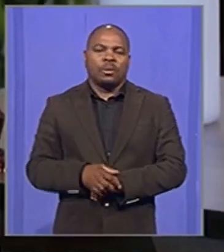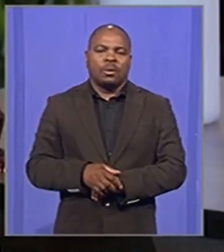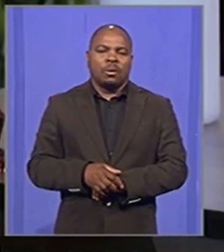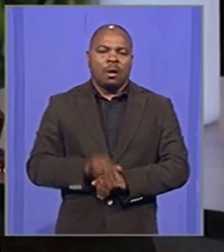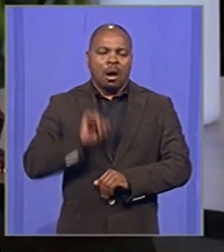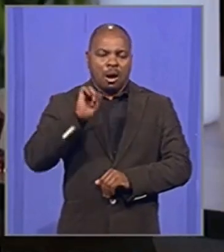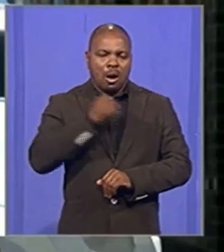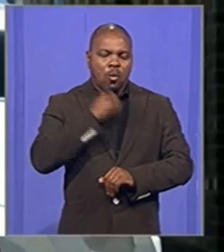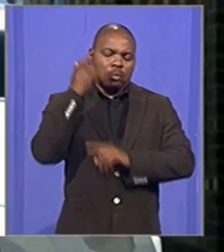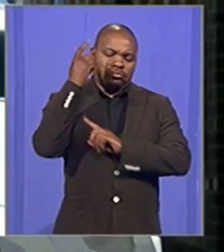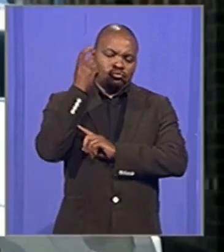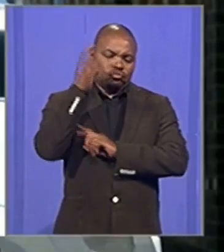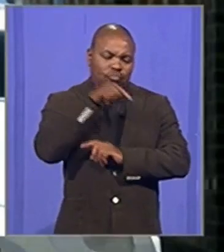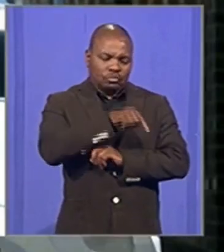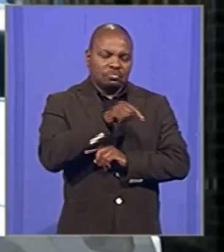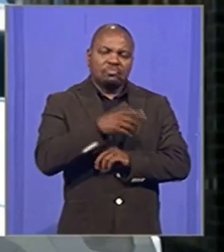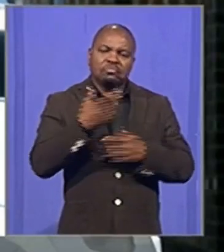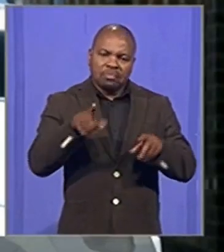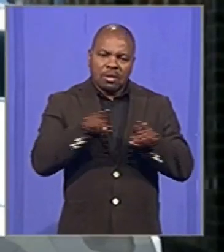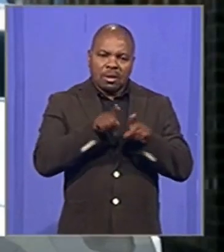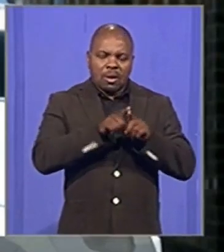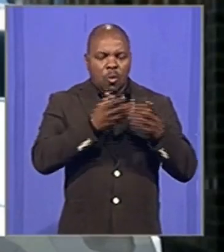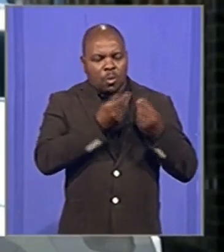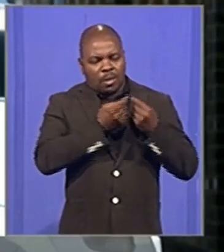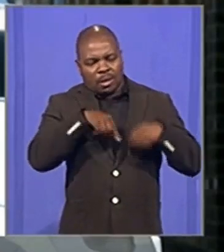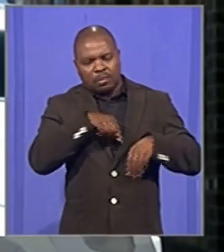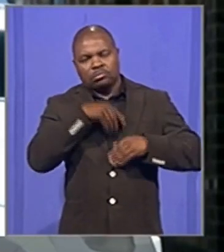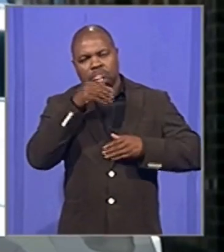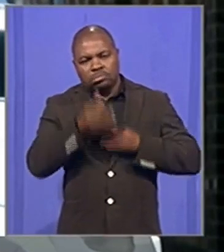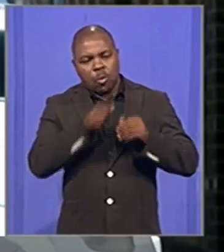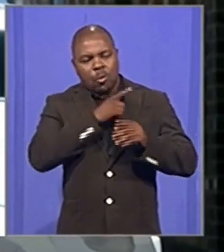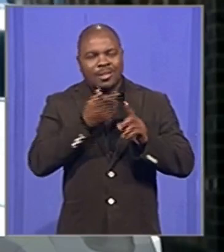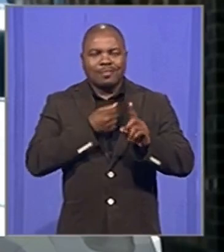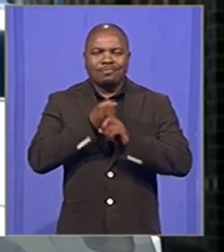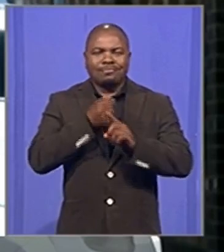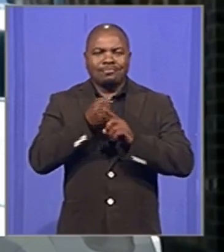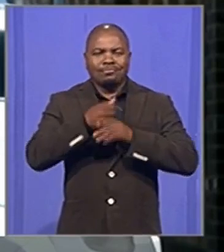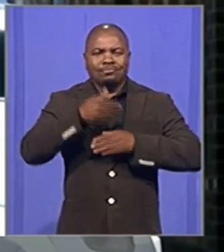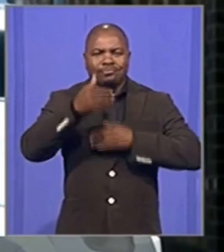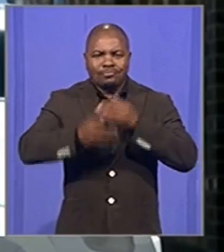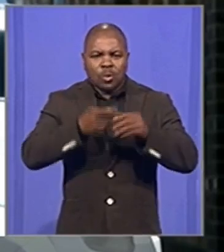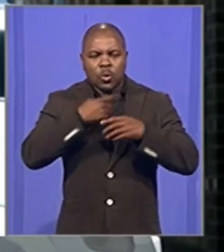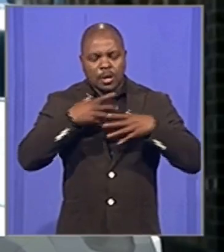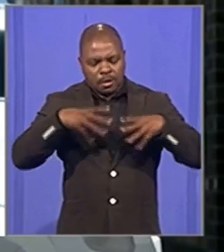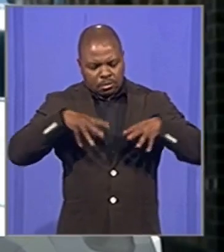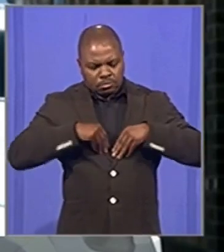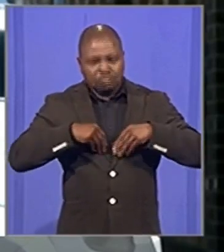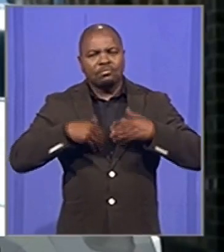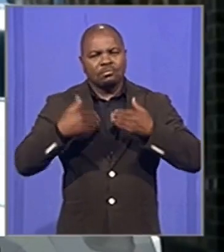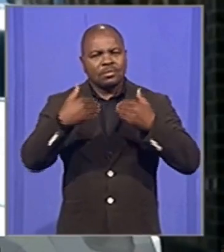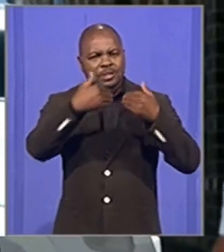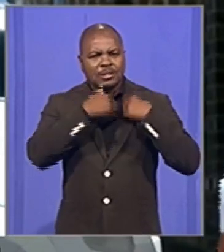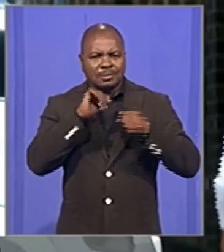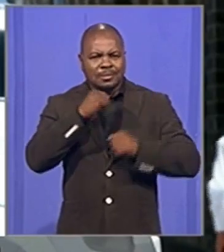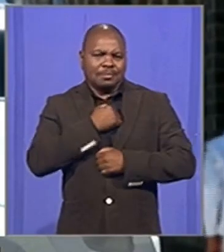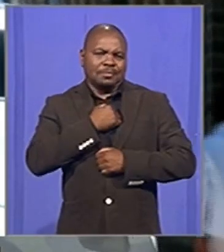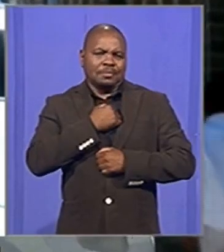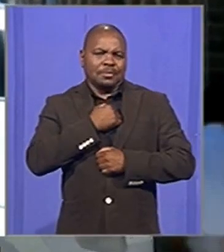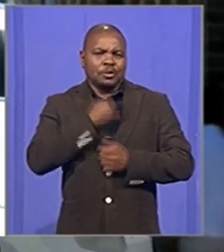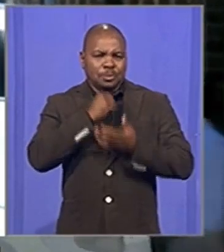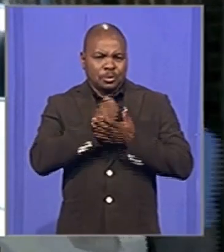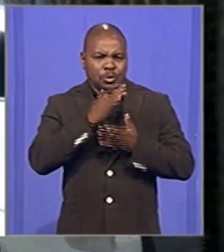of ours has created the journey with us, so they've made the pathway for us to accept the responsibility